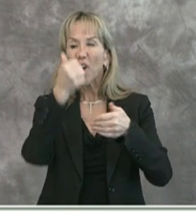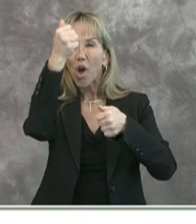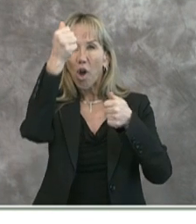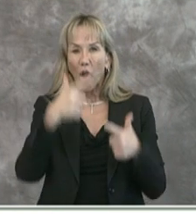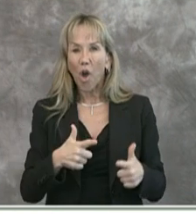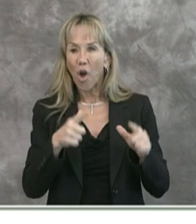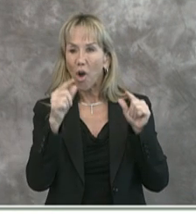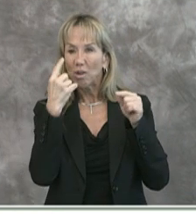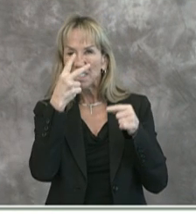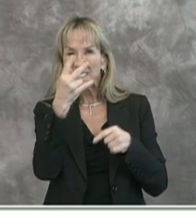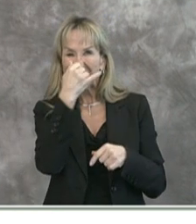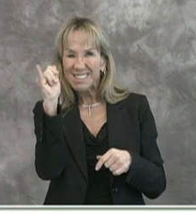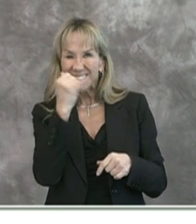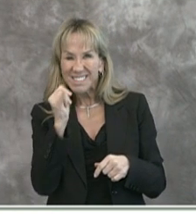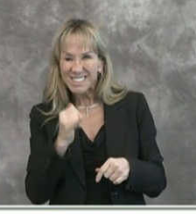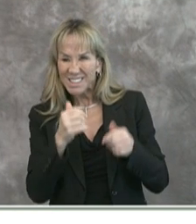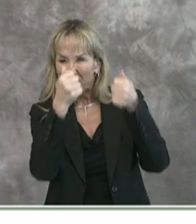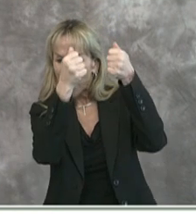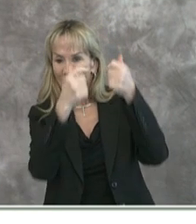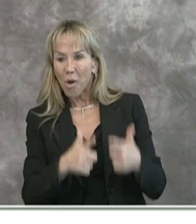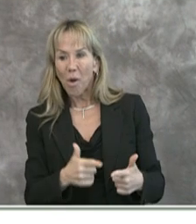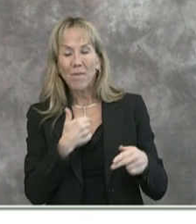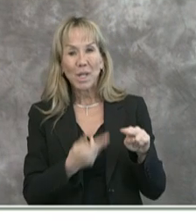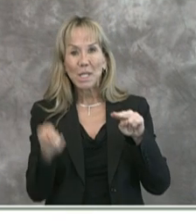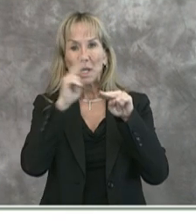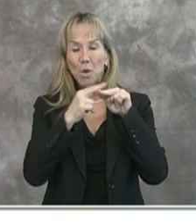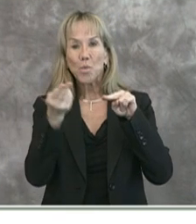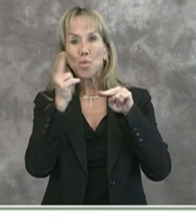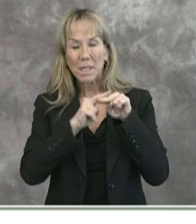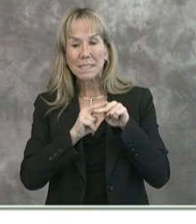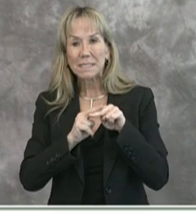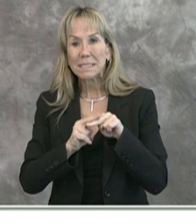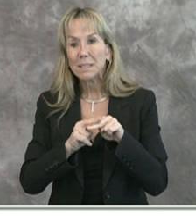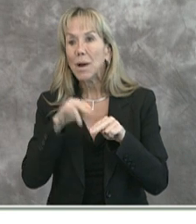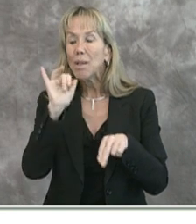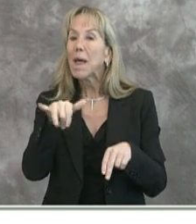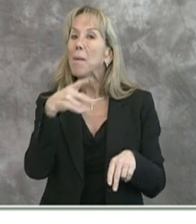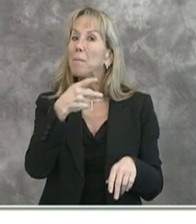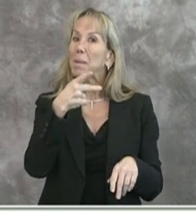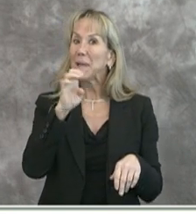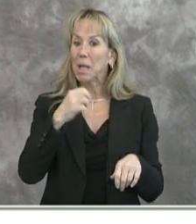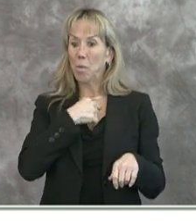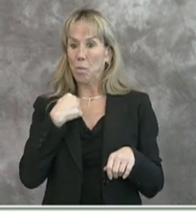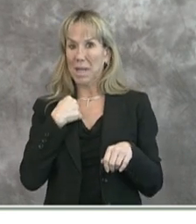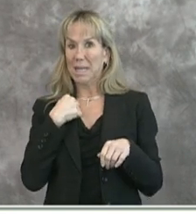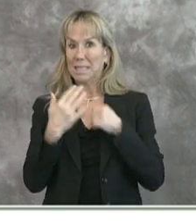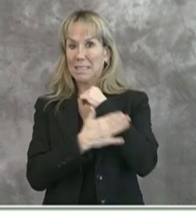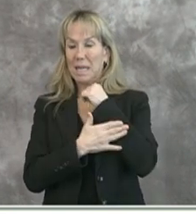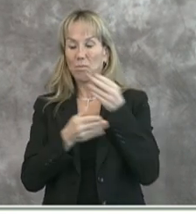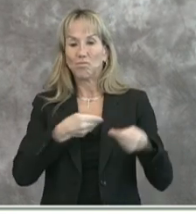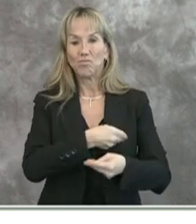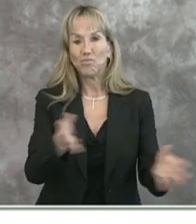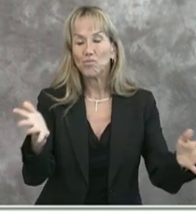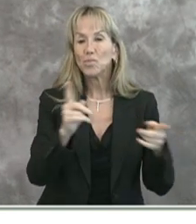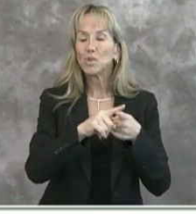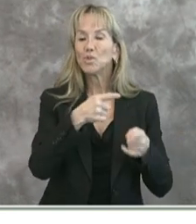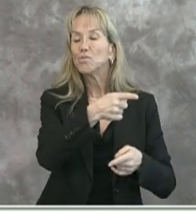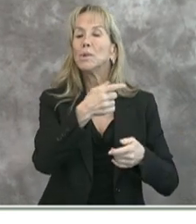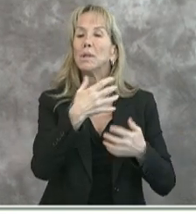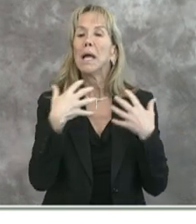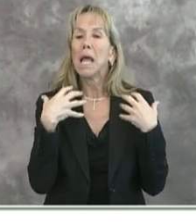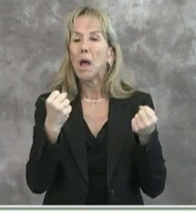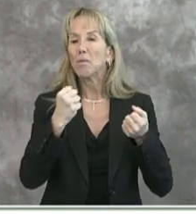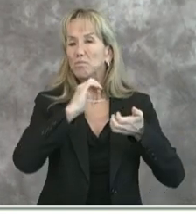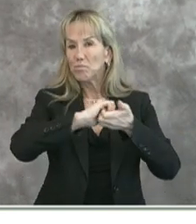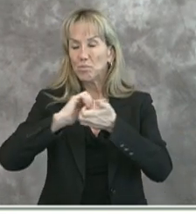category on this chart showing an increase in this is equipment that we are distributing to our health system partners, and we continue to try